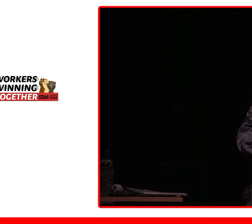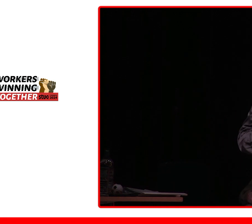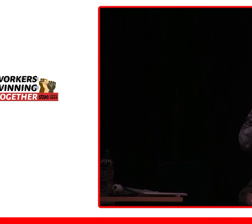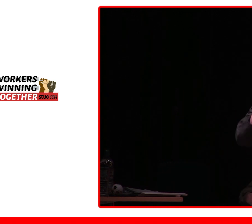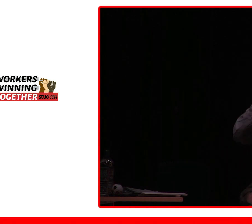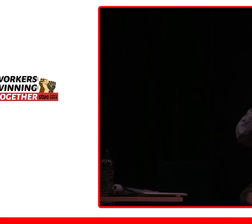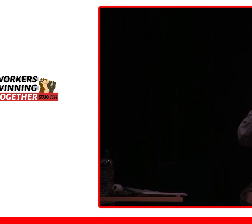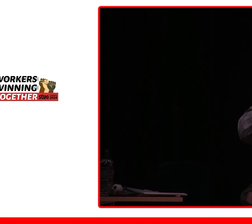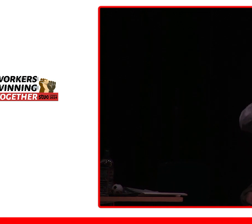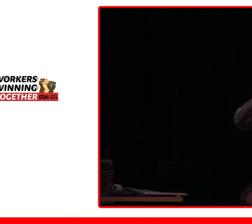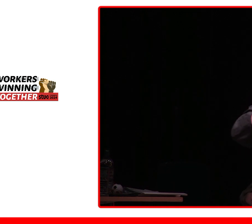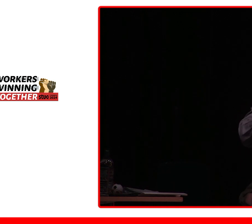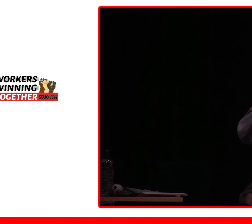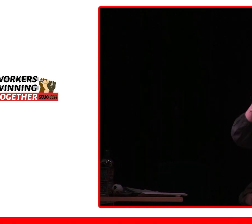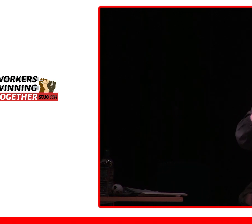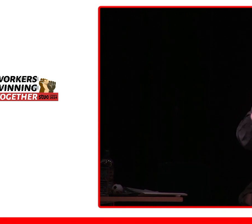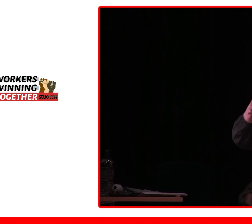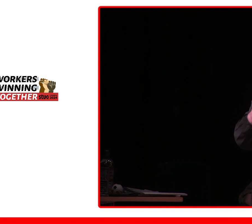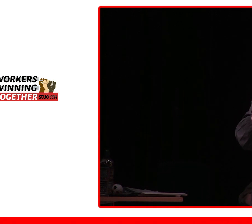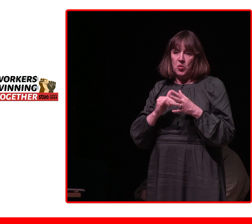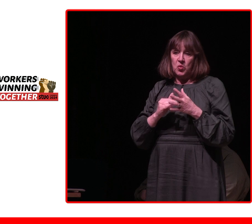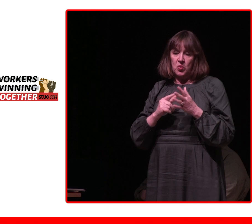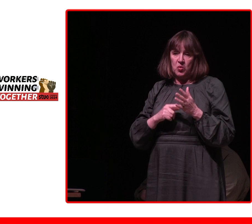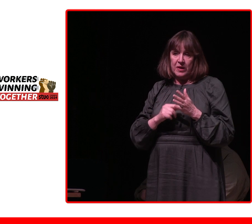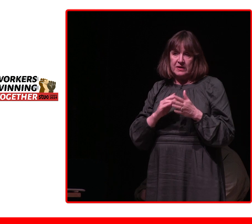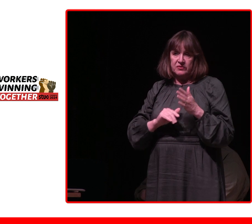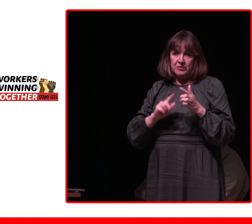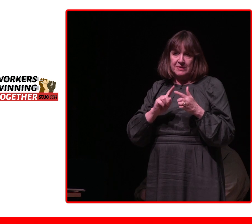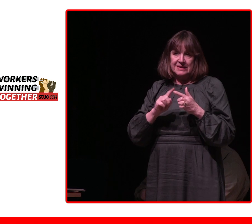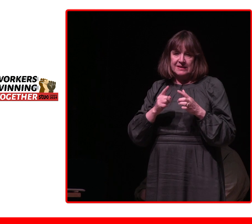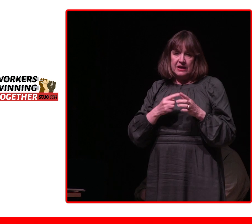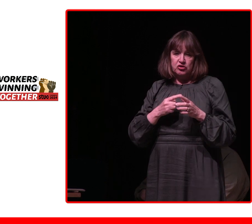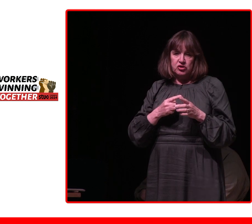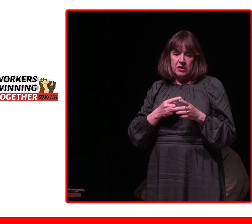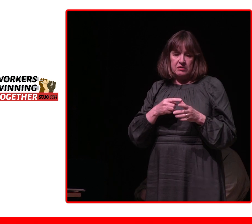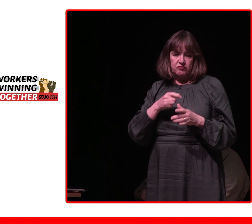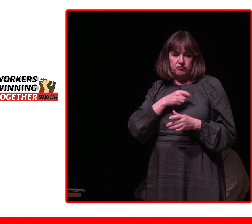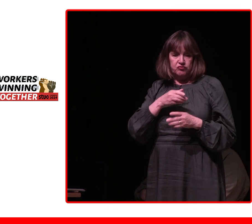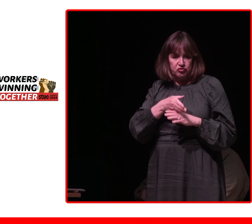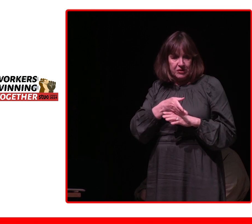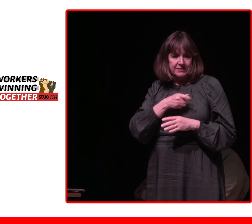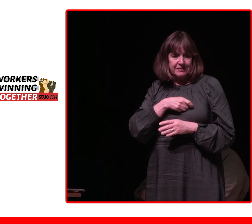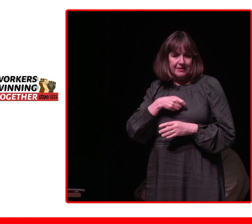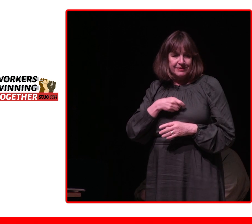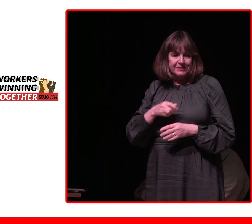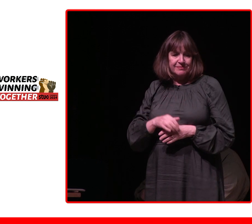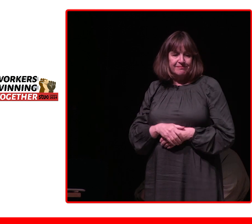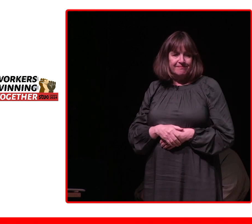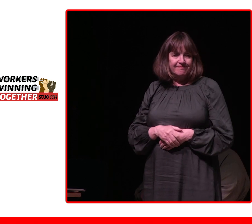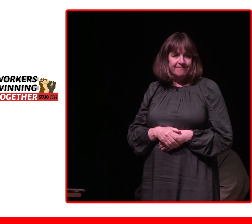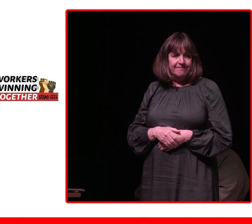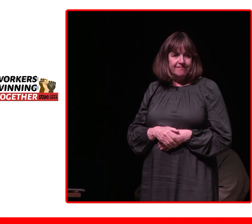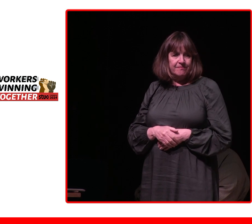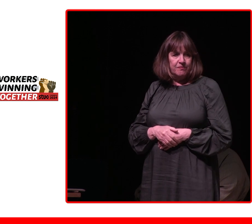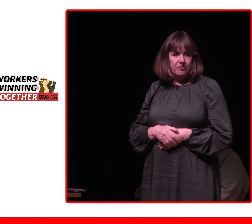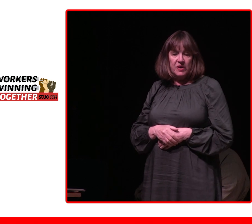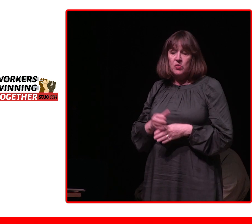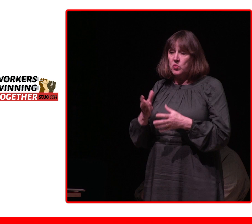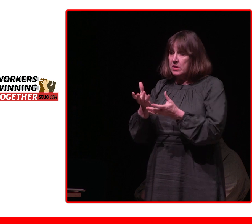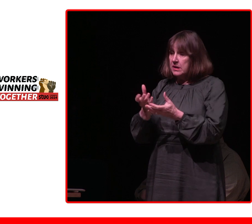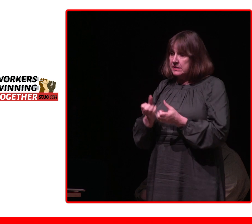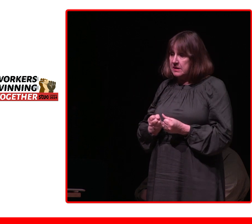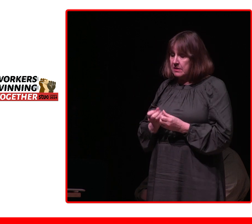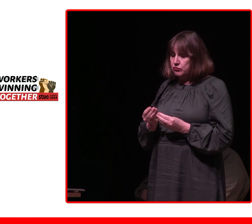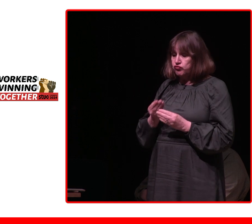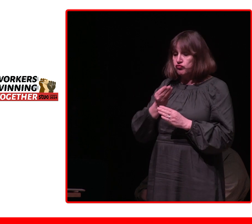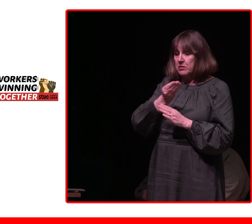President, Congress, Arthur West from East Ayrshire Trade Union Council, and we are prepared to accept remission of our motion